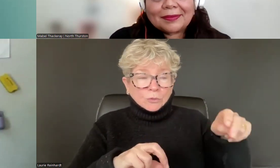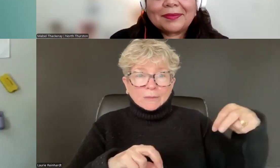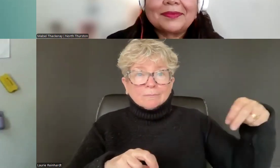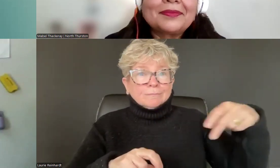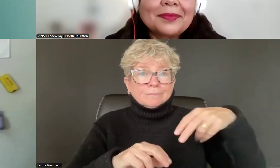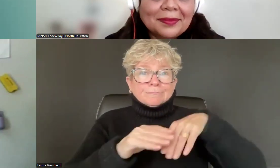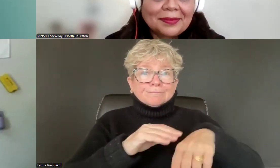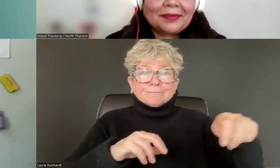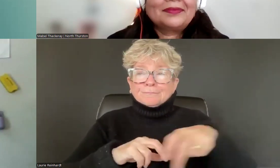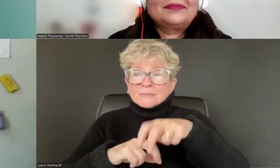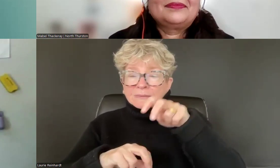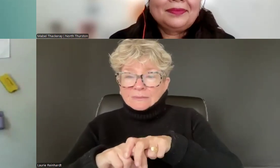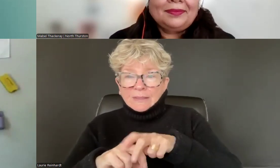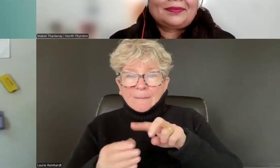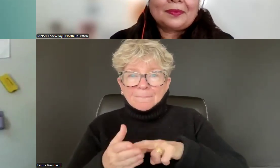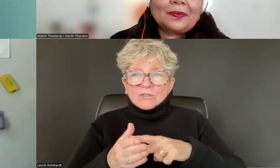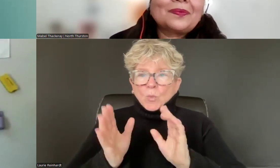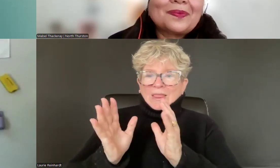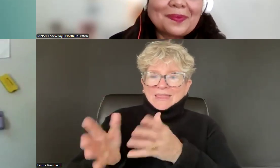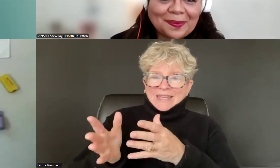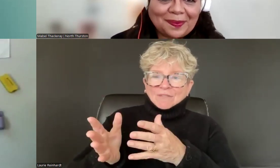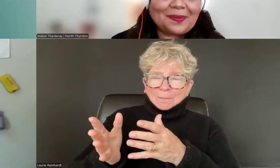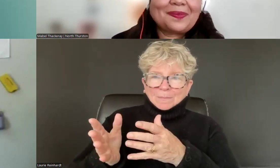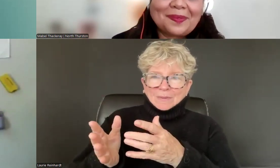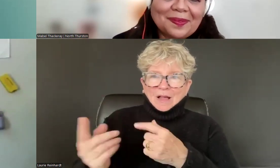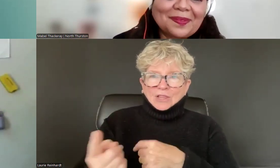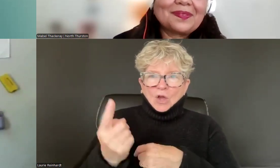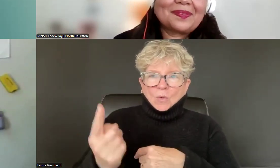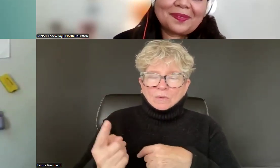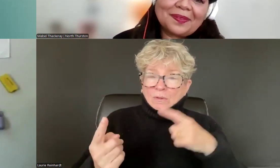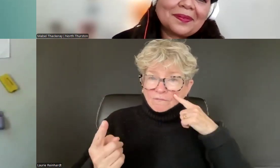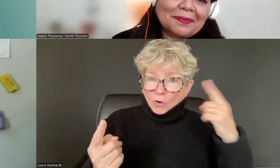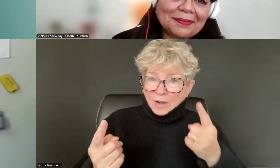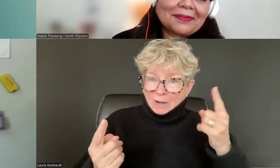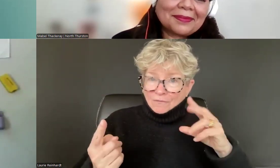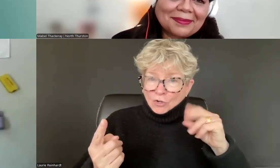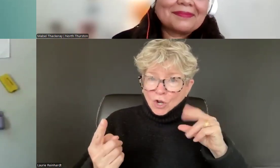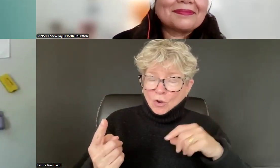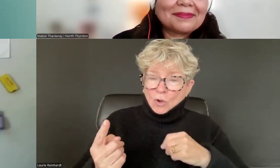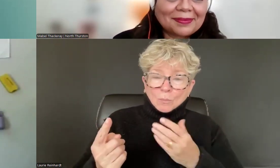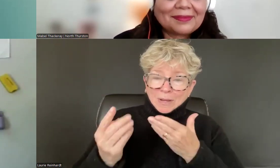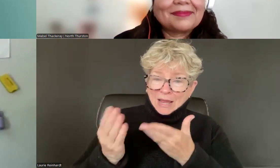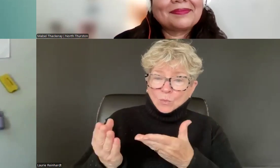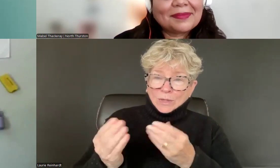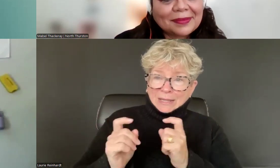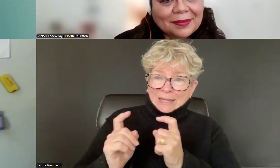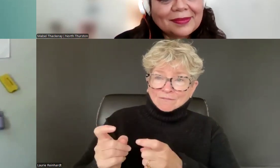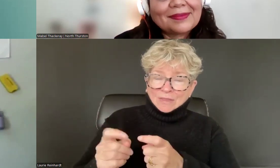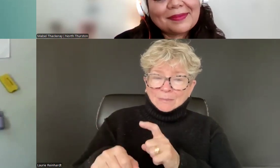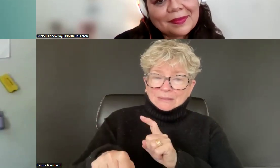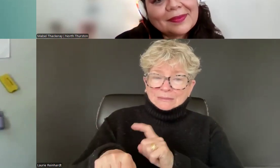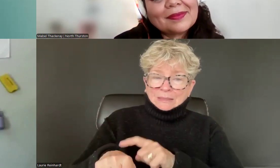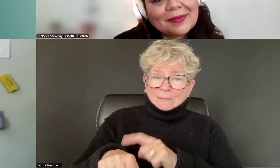would leave you alone. And they knew I wouldn't leave them alone forever. But they also knew I'd give them some amount of time. I didn't